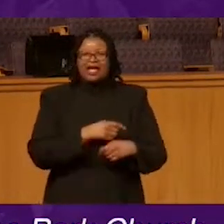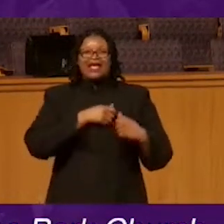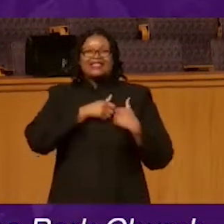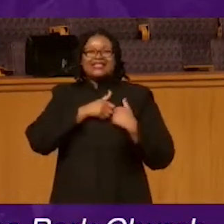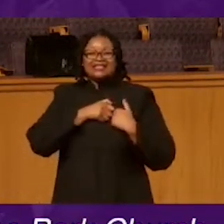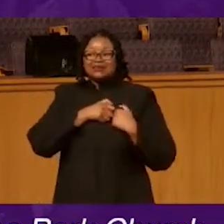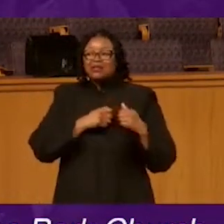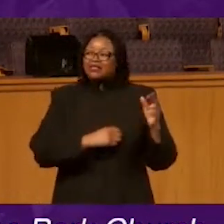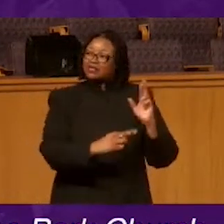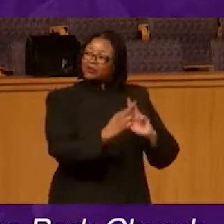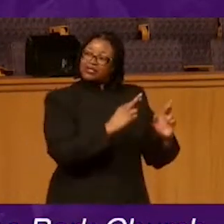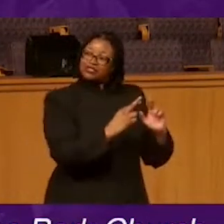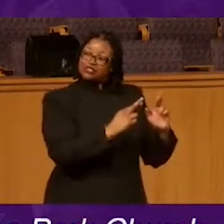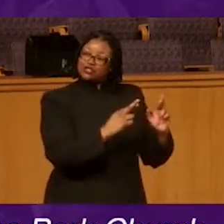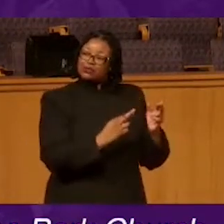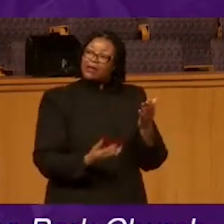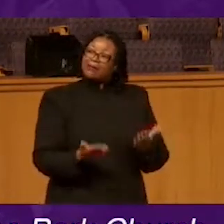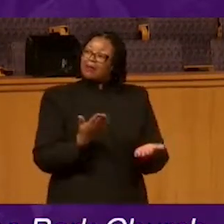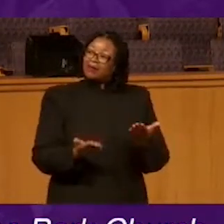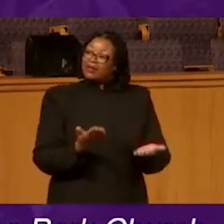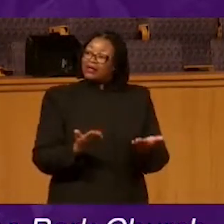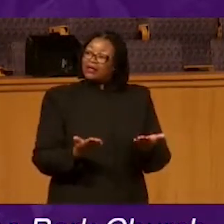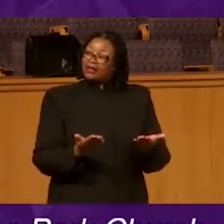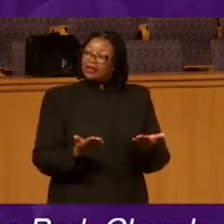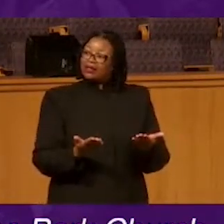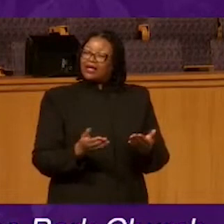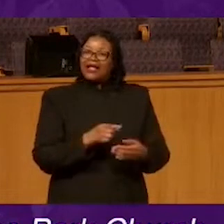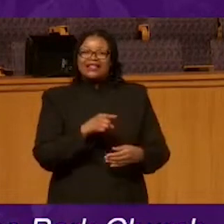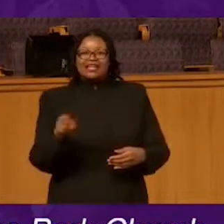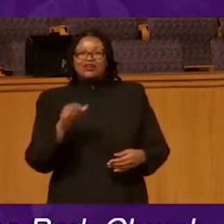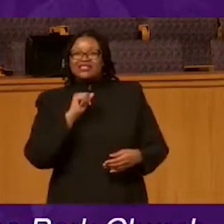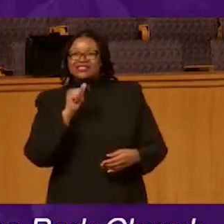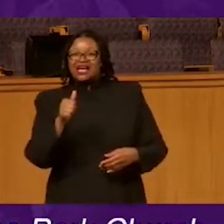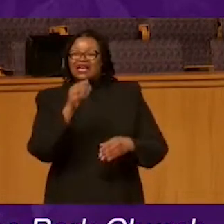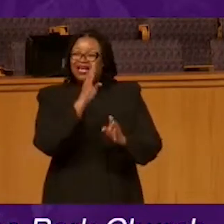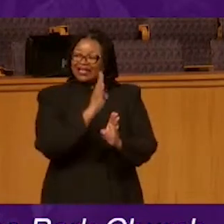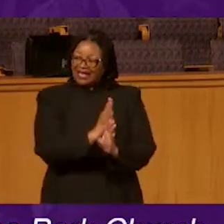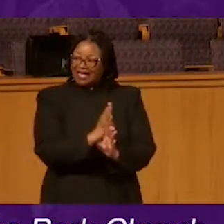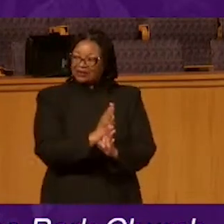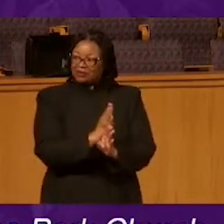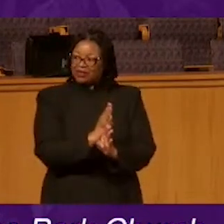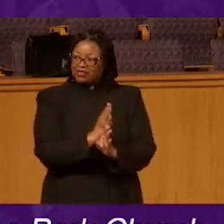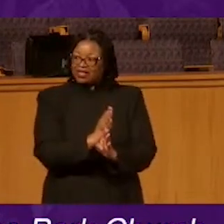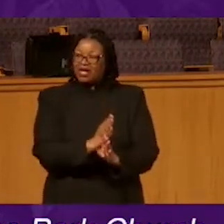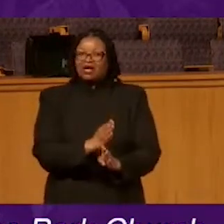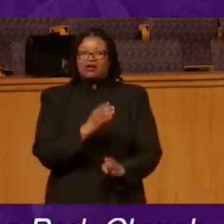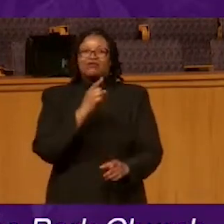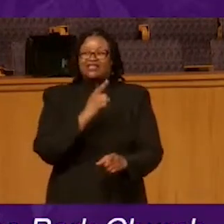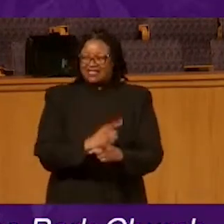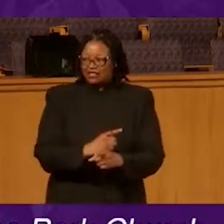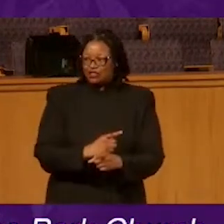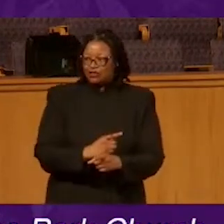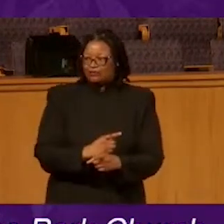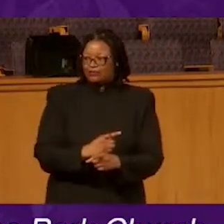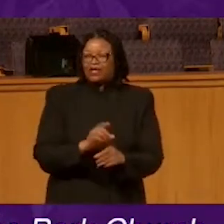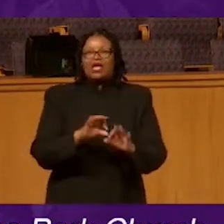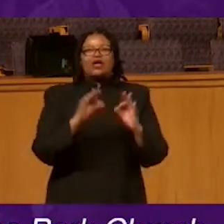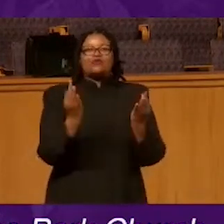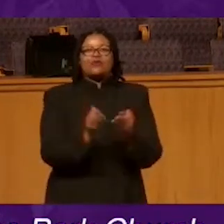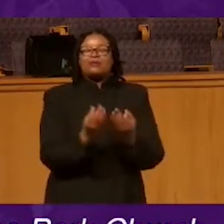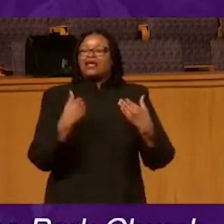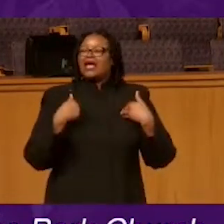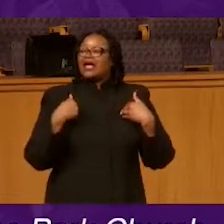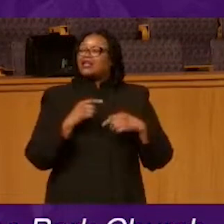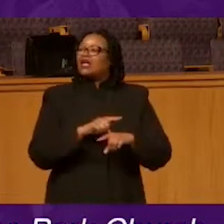their relationship may suggest, there's not alignment of intentions. Family had a